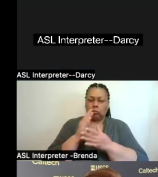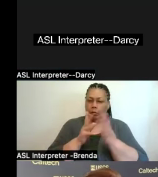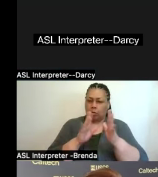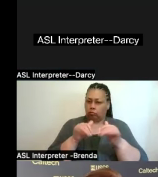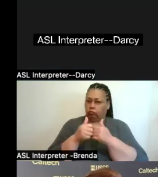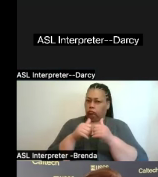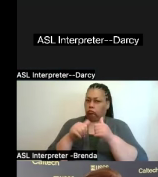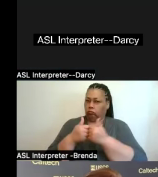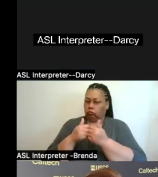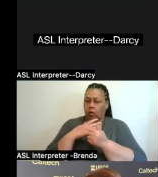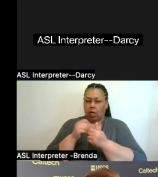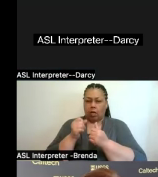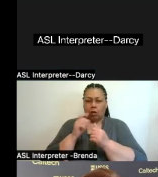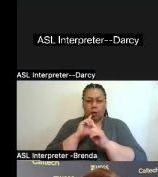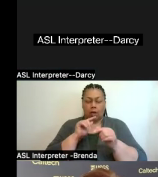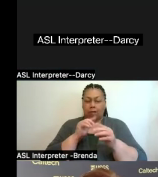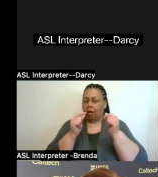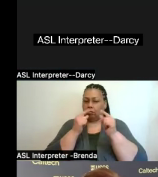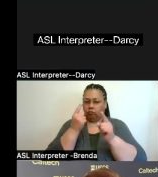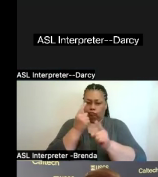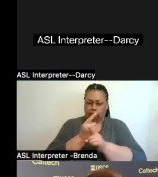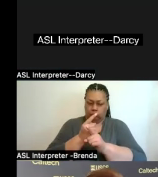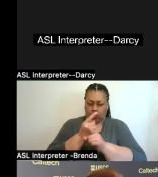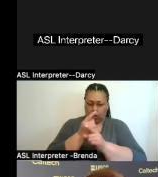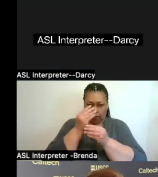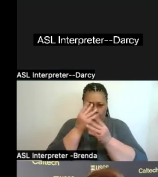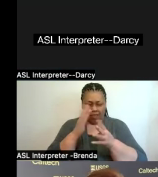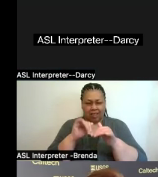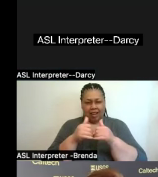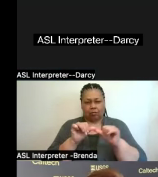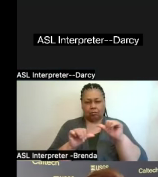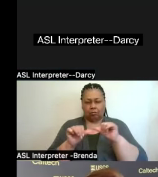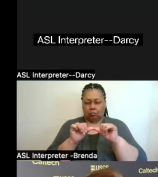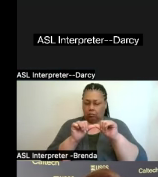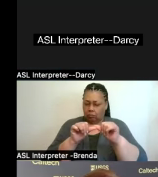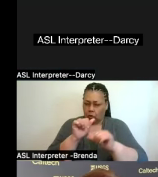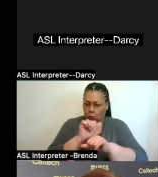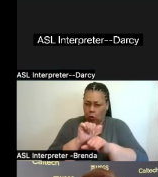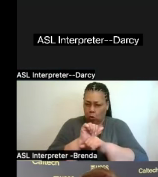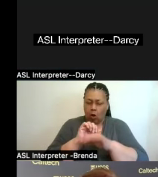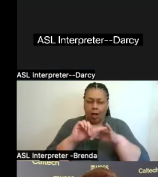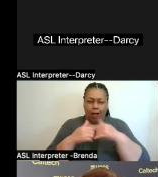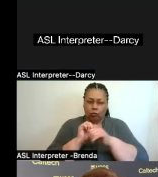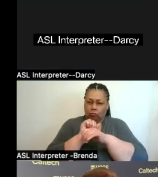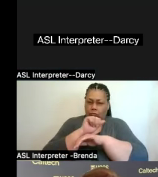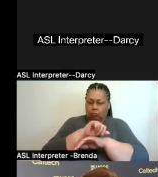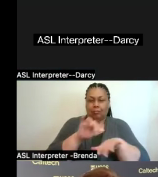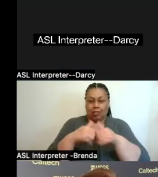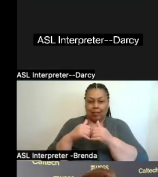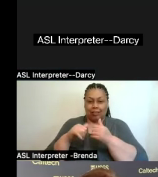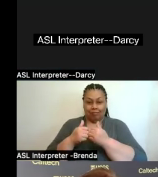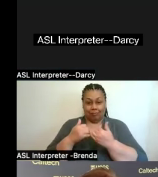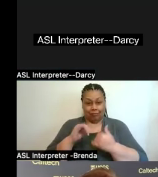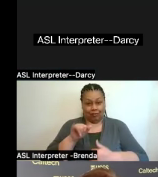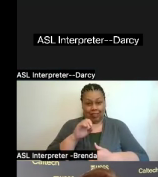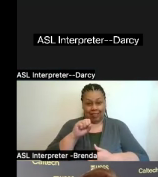reporting fast and accurate information and how scientists work to continually overcome the challenges. So Jesse, I will turn it over to you.